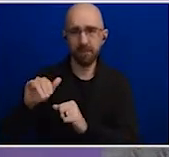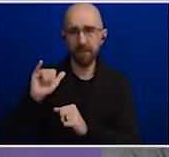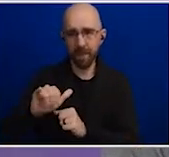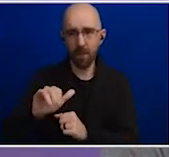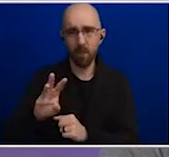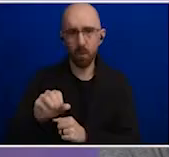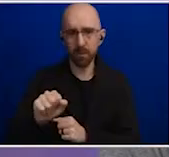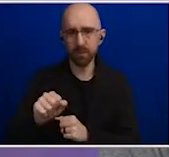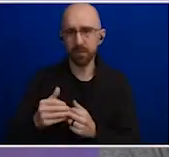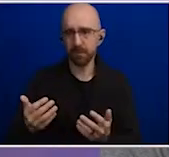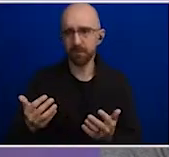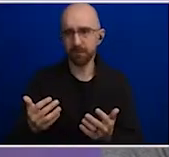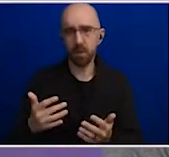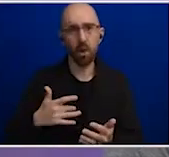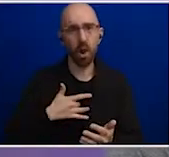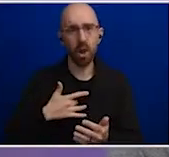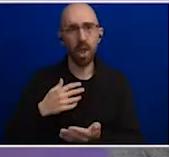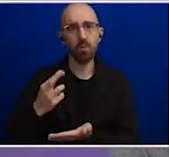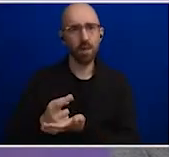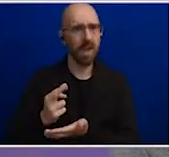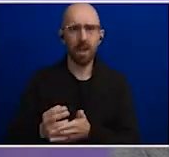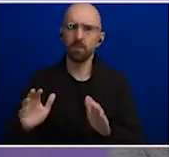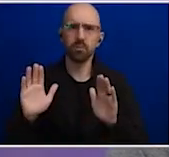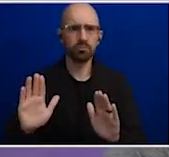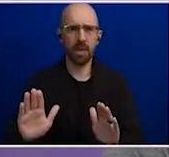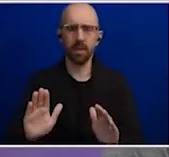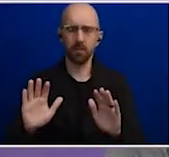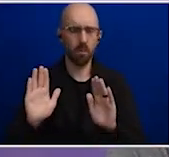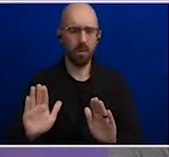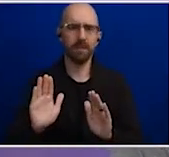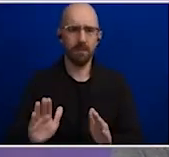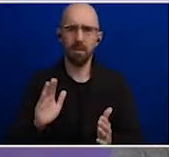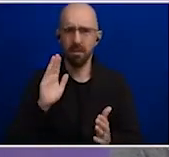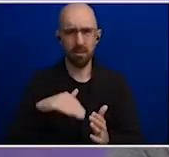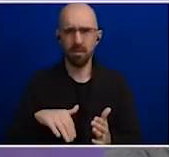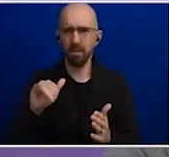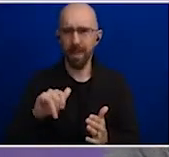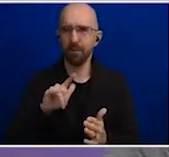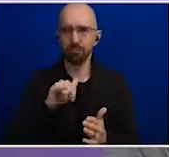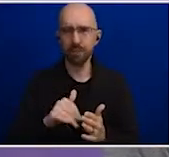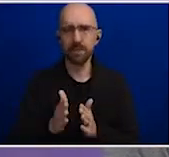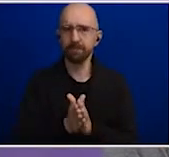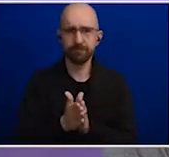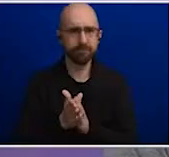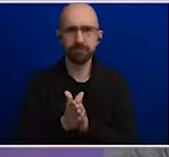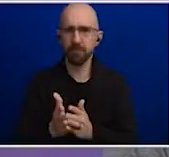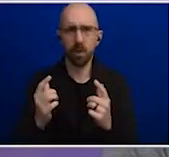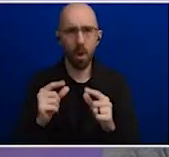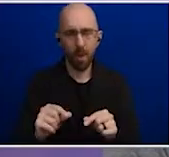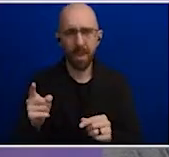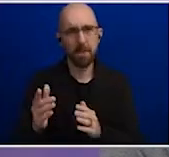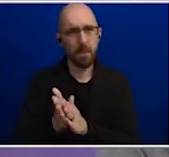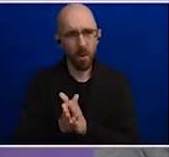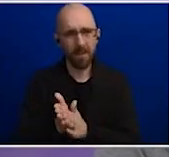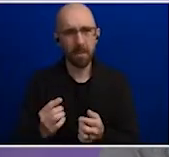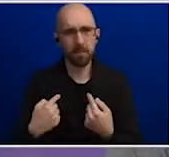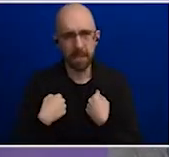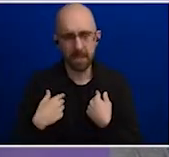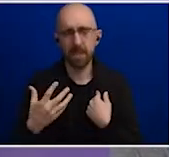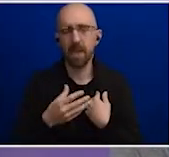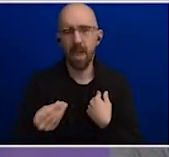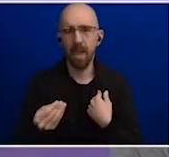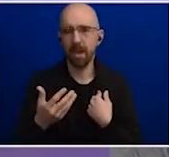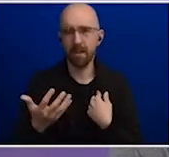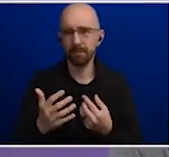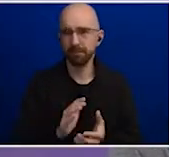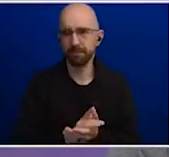the cardiac rehab was great. It was wonderful. You know, it really got me going. It motivated me, and it got me back